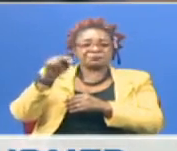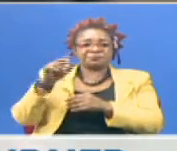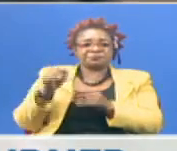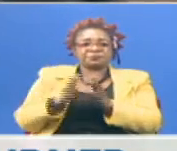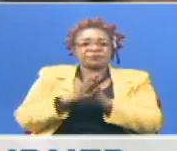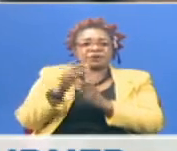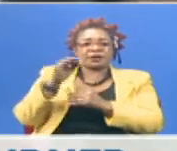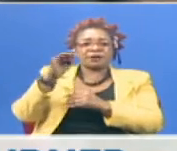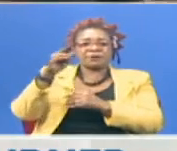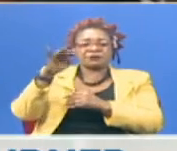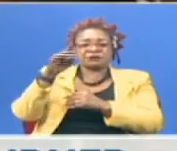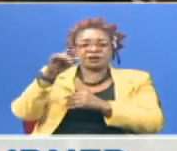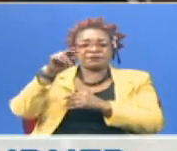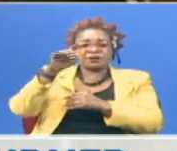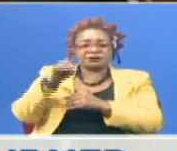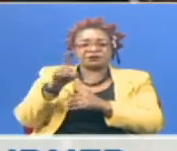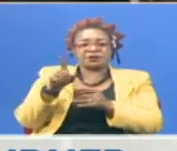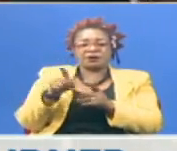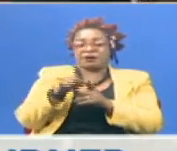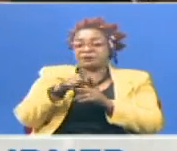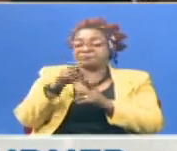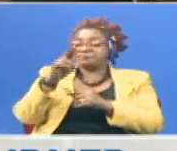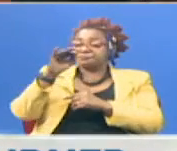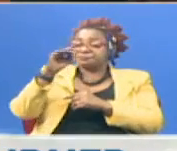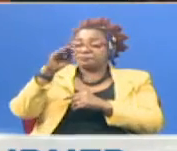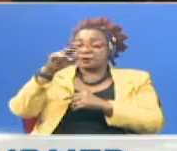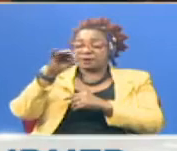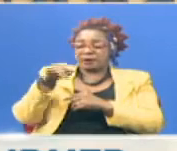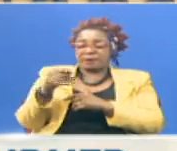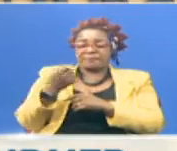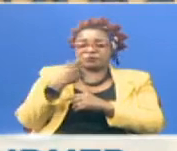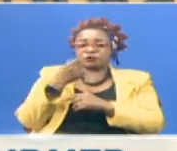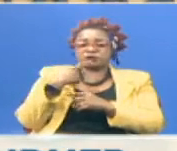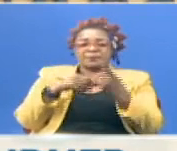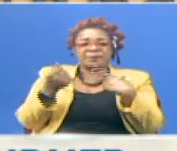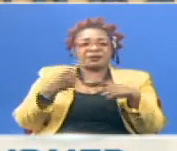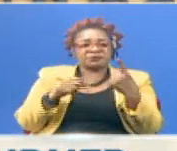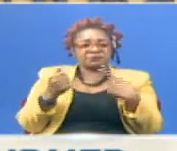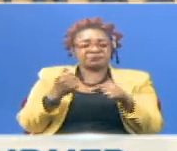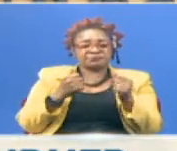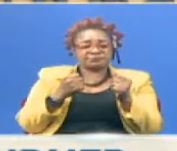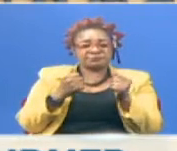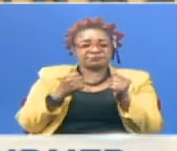Ndagiriri, David Ruben, and MS Rapid Medical Supplies.